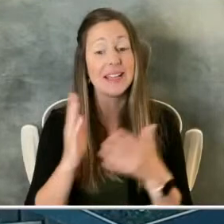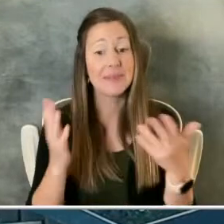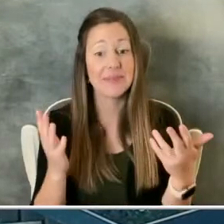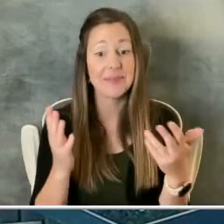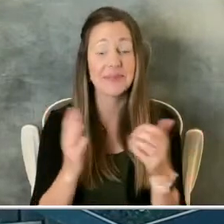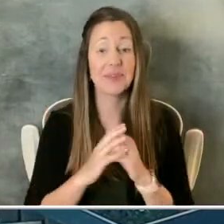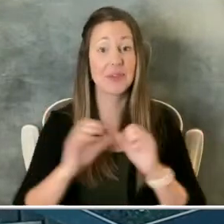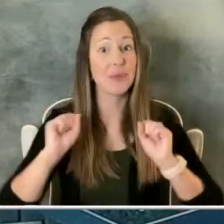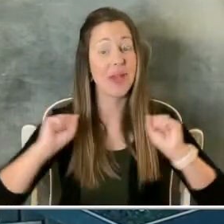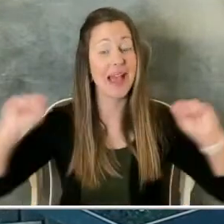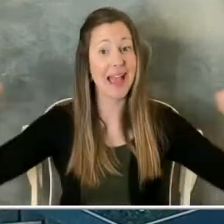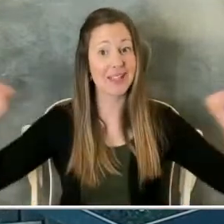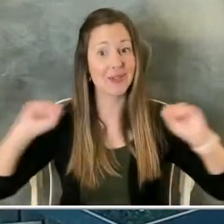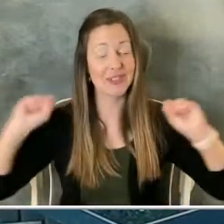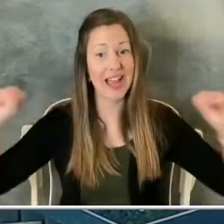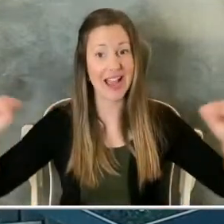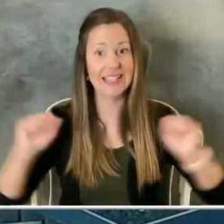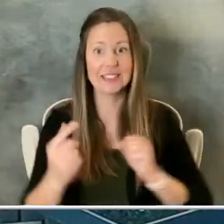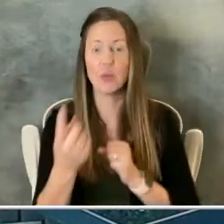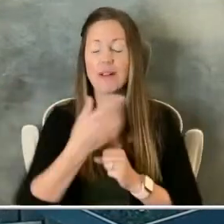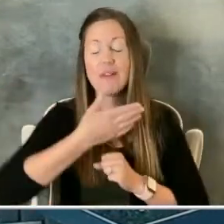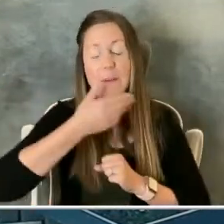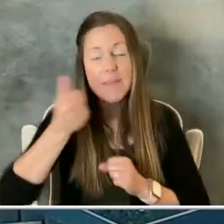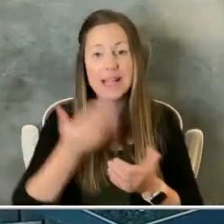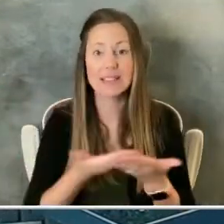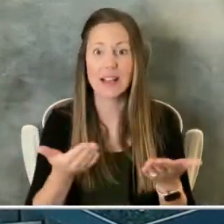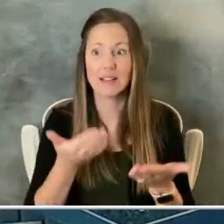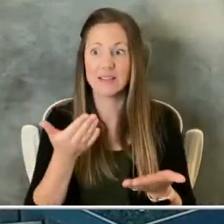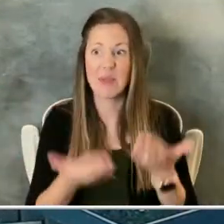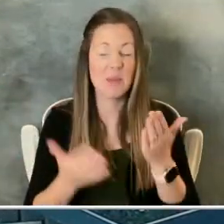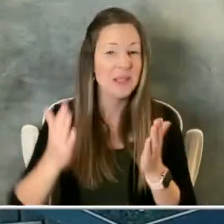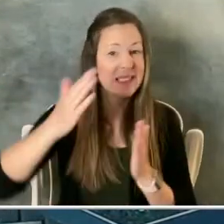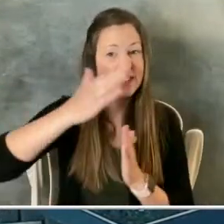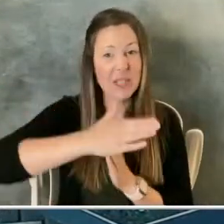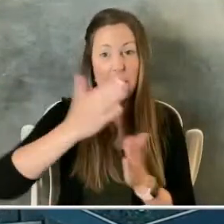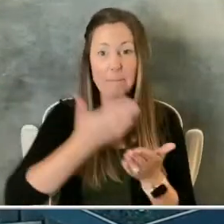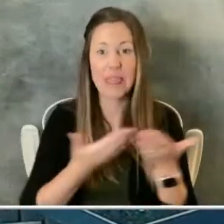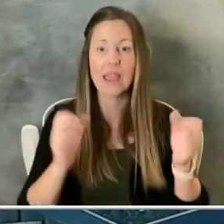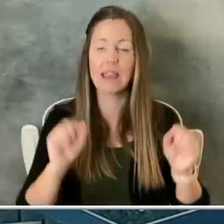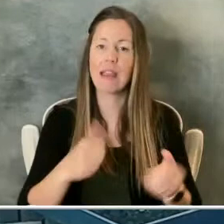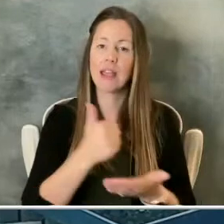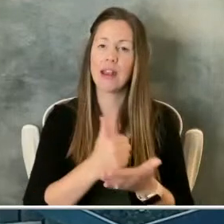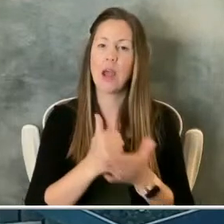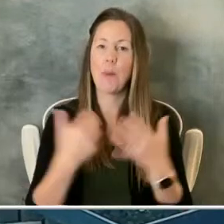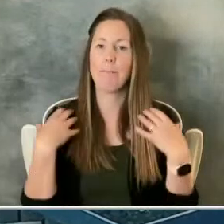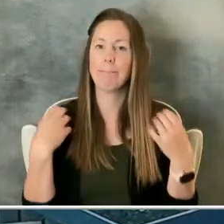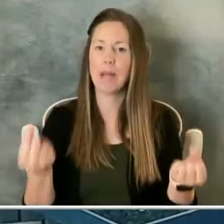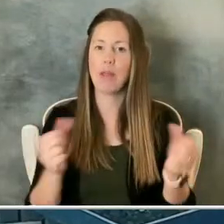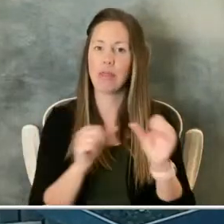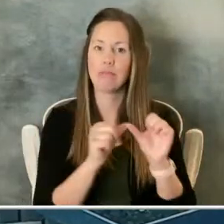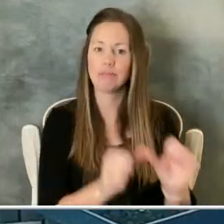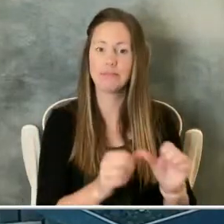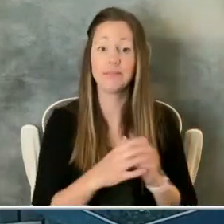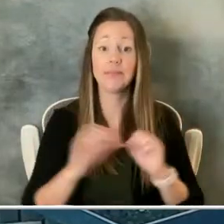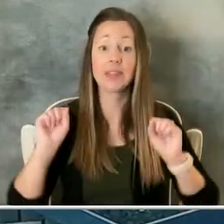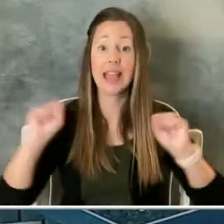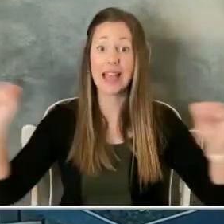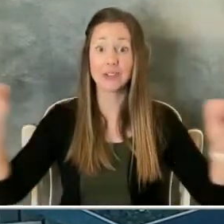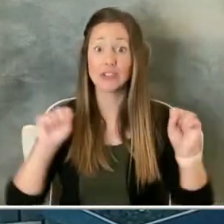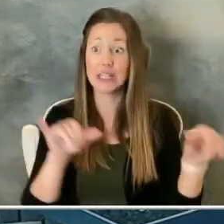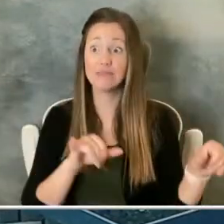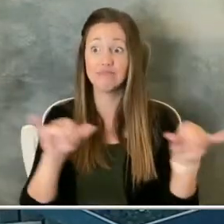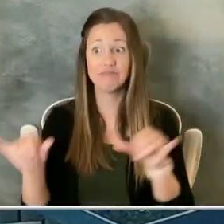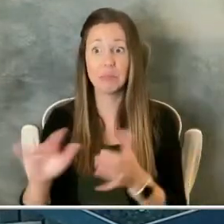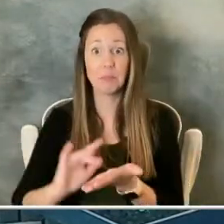one of the best things, if not the best thing, you can do for your health. Exercise is medicine, but instead of just hearing